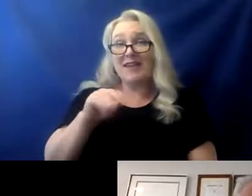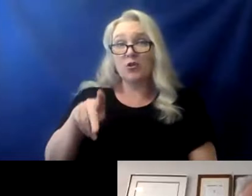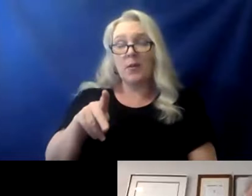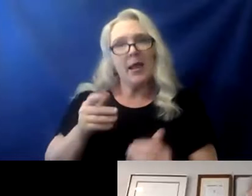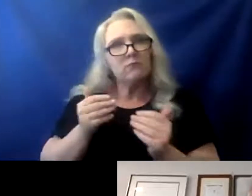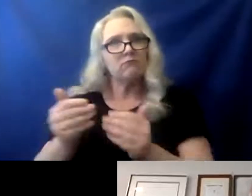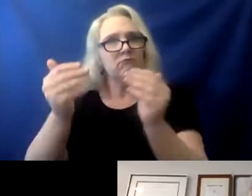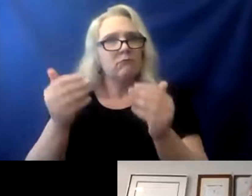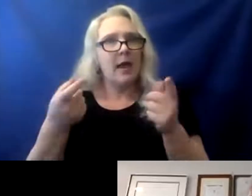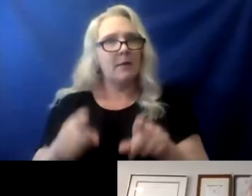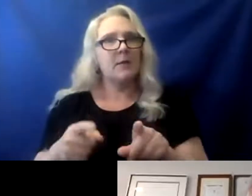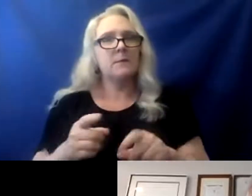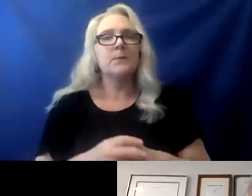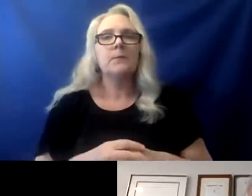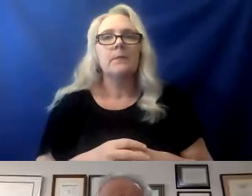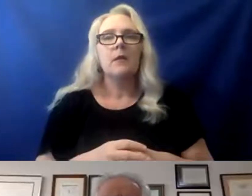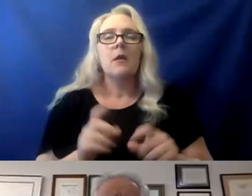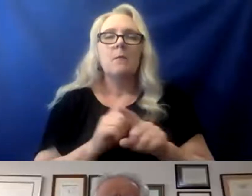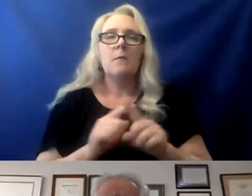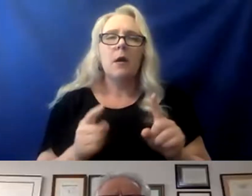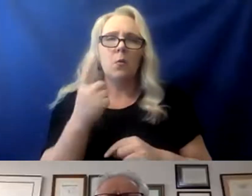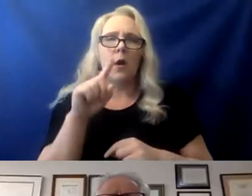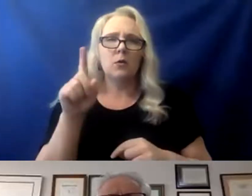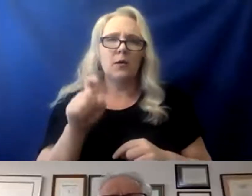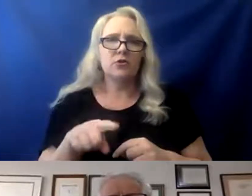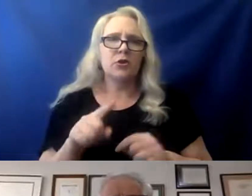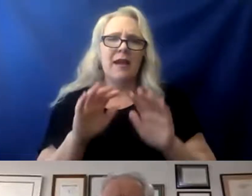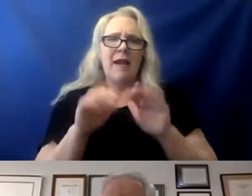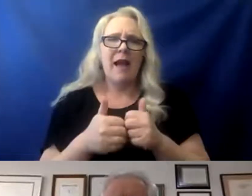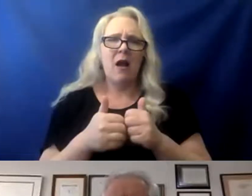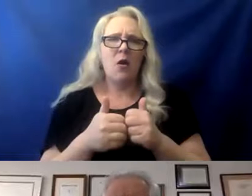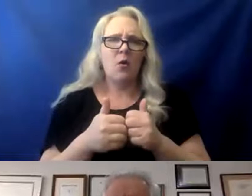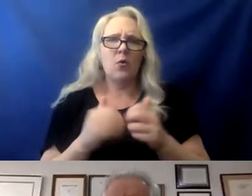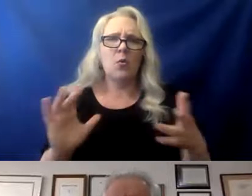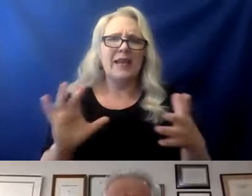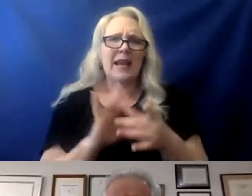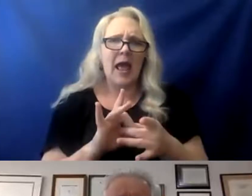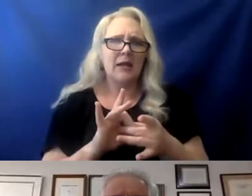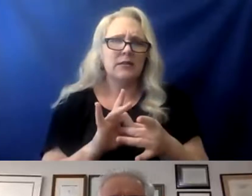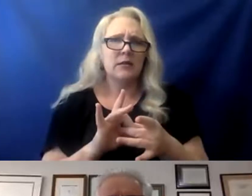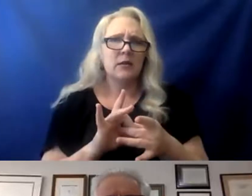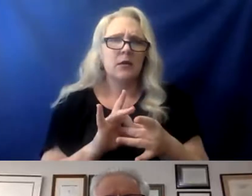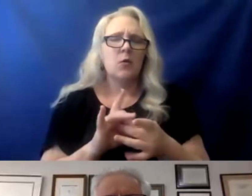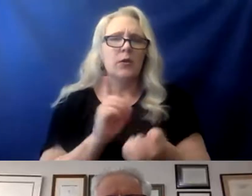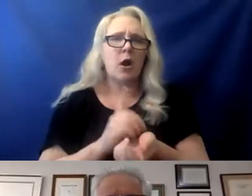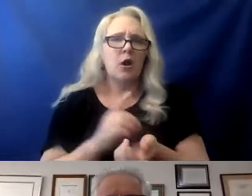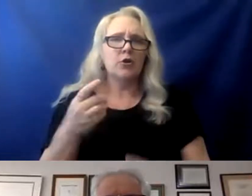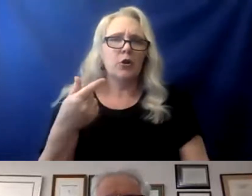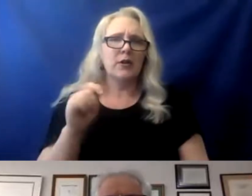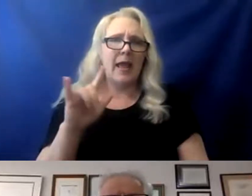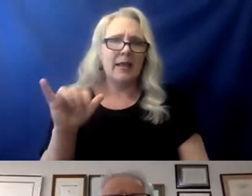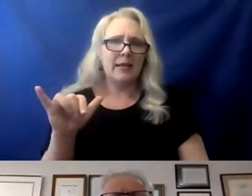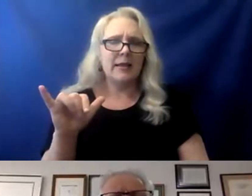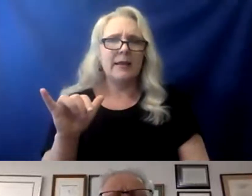But one question within that, how is it that we connect with, certainly with Dr. Gailey and with the